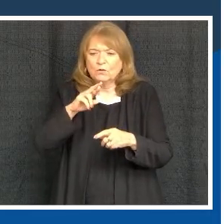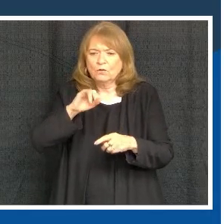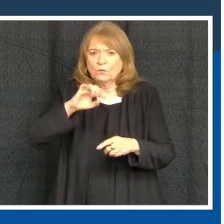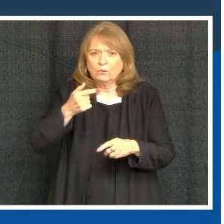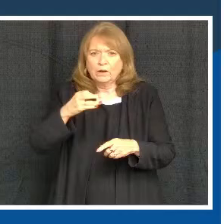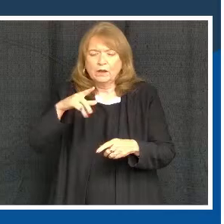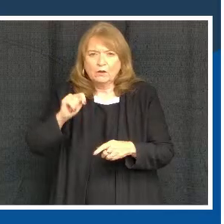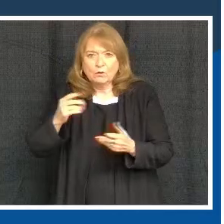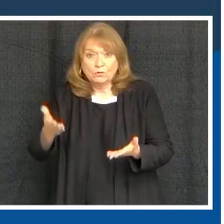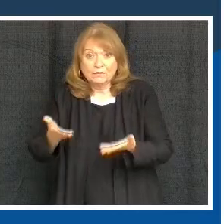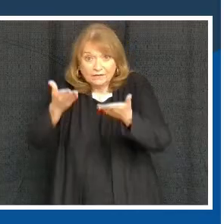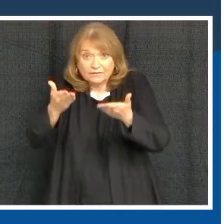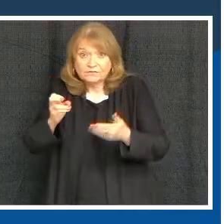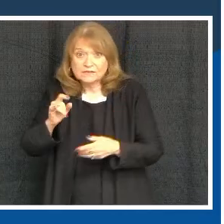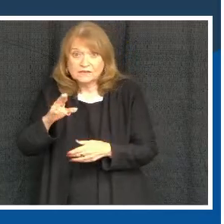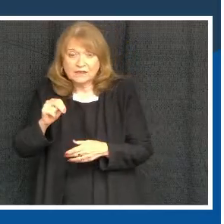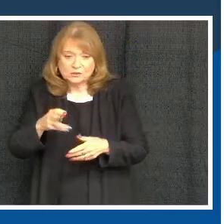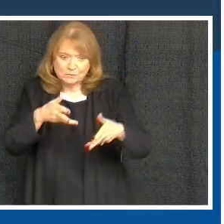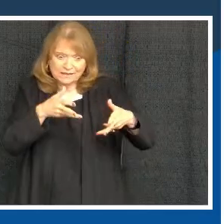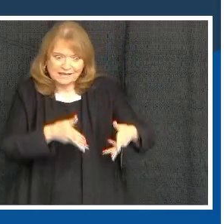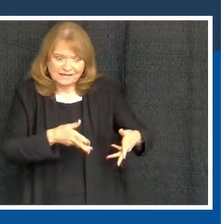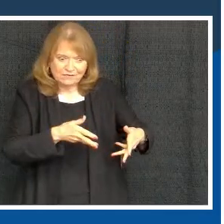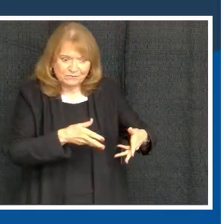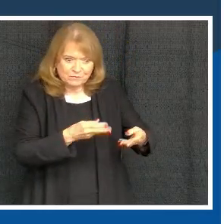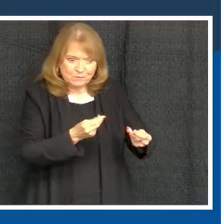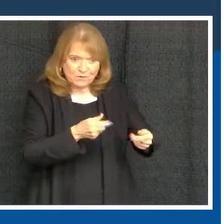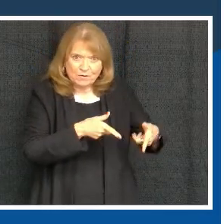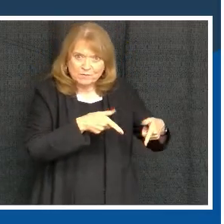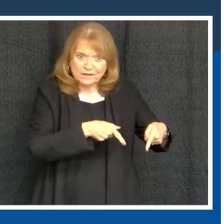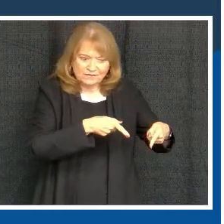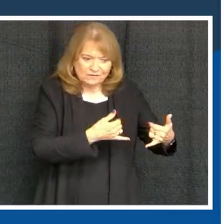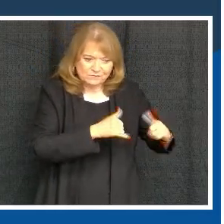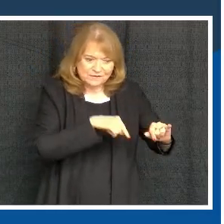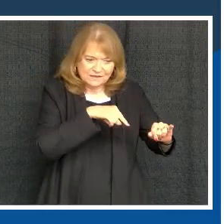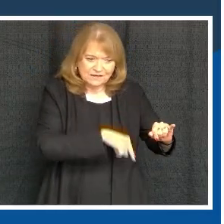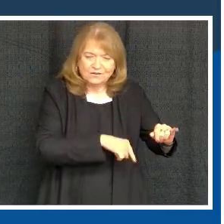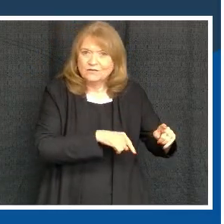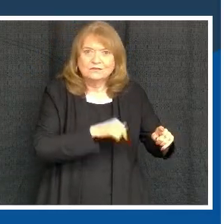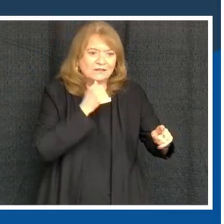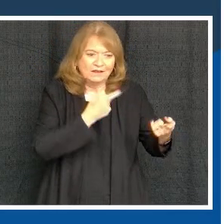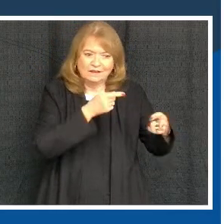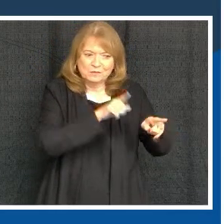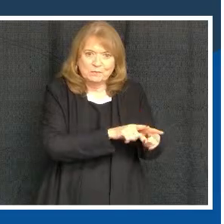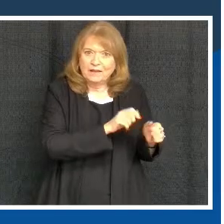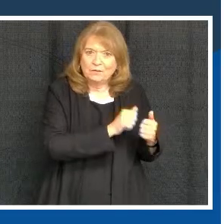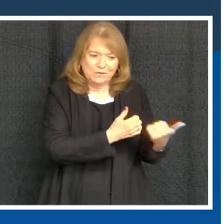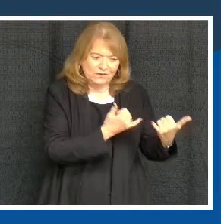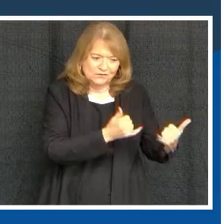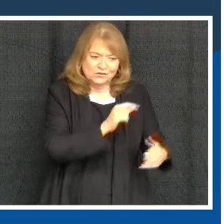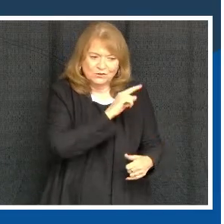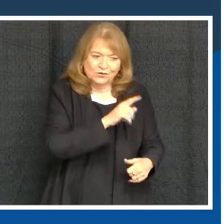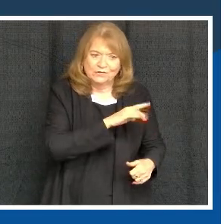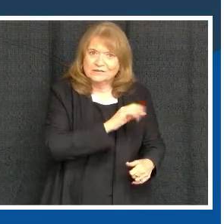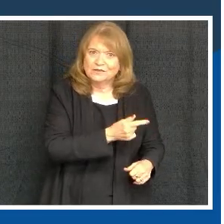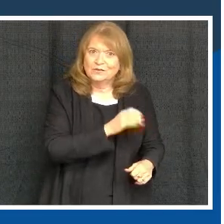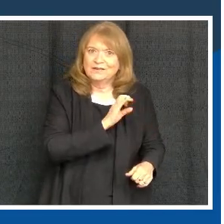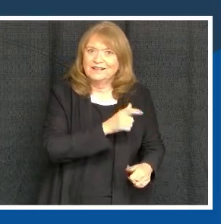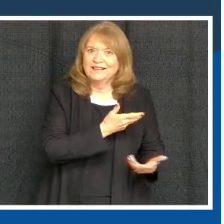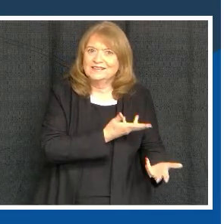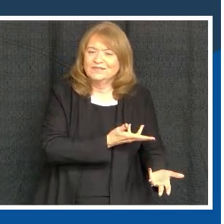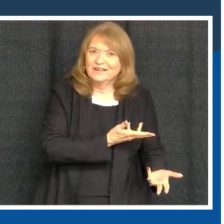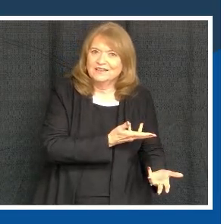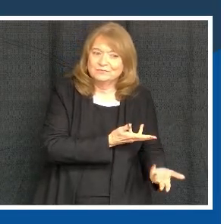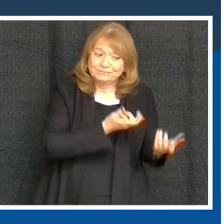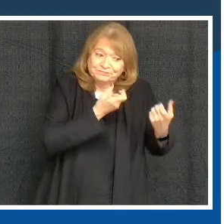Inadvertently, this action left the remaining property and its intended use non-compliant with its current zoning classification. While